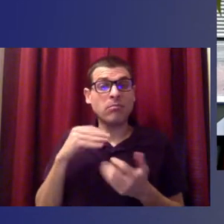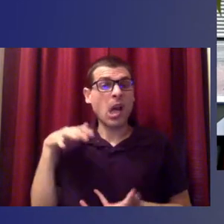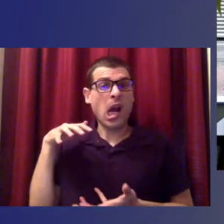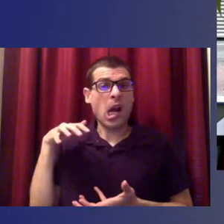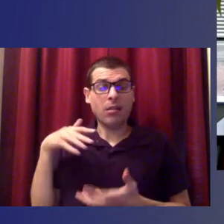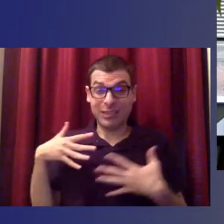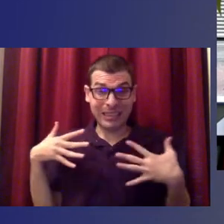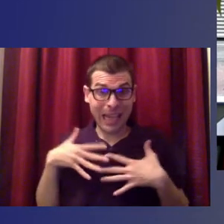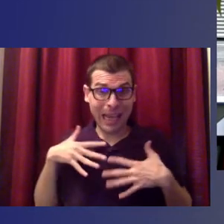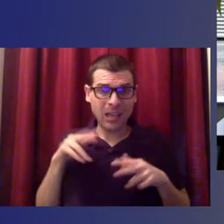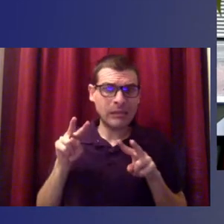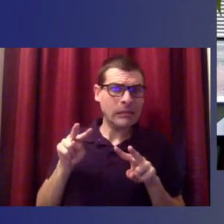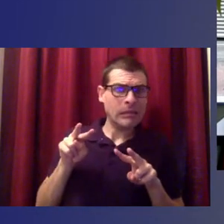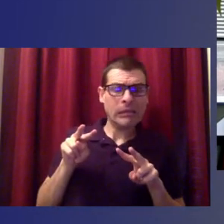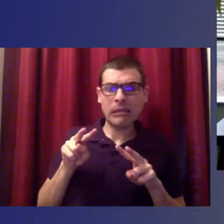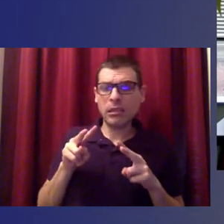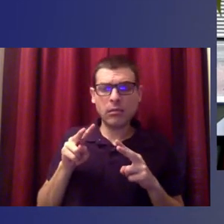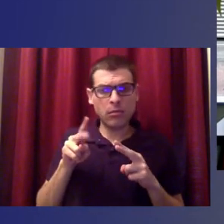moment?